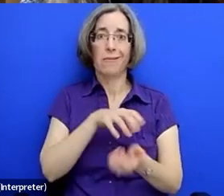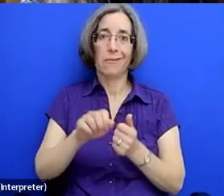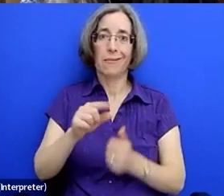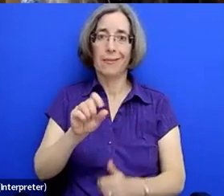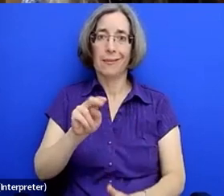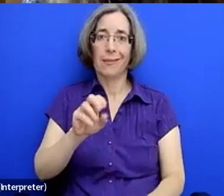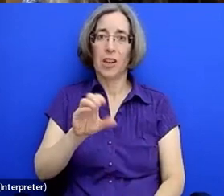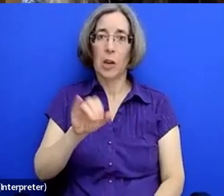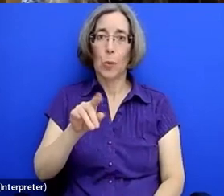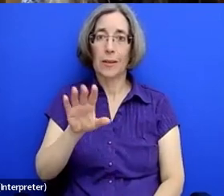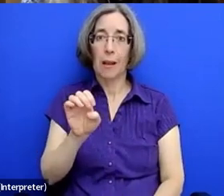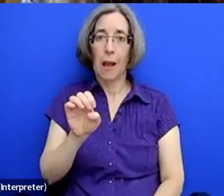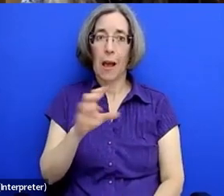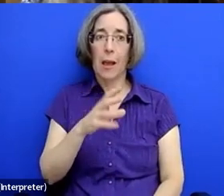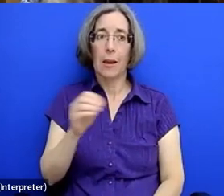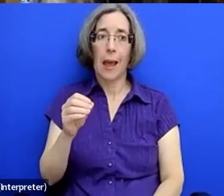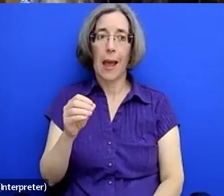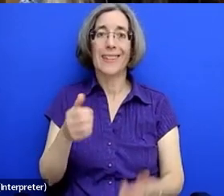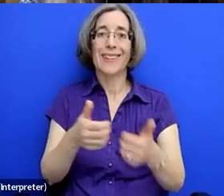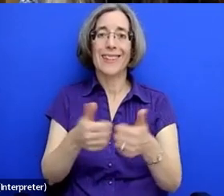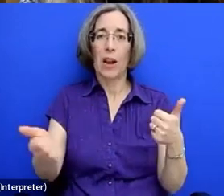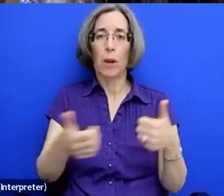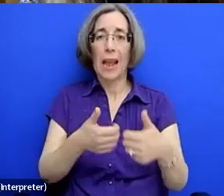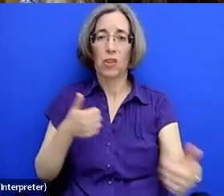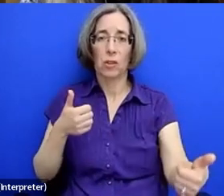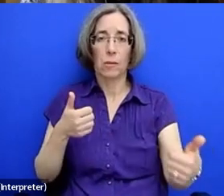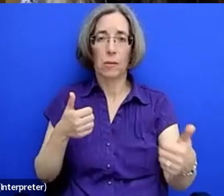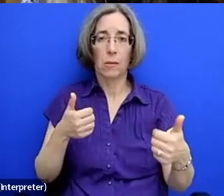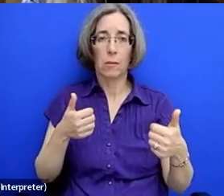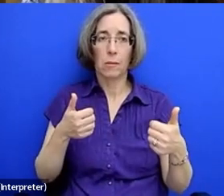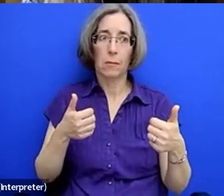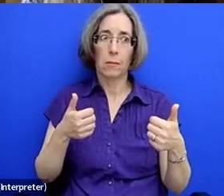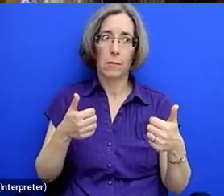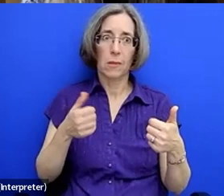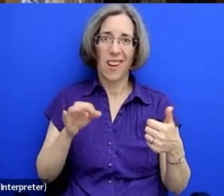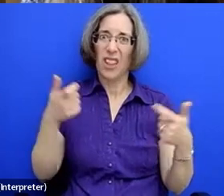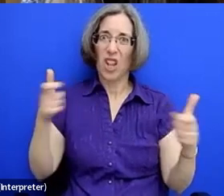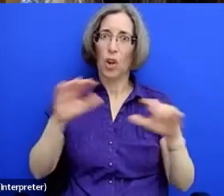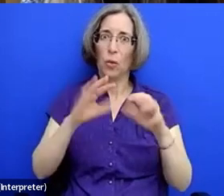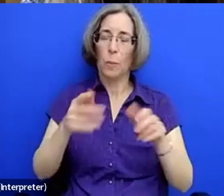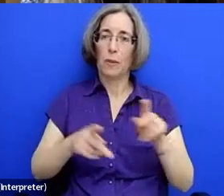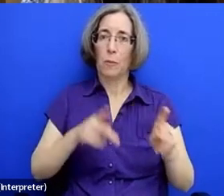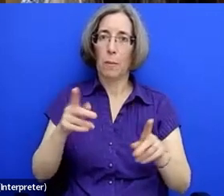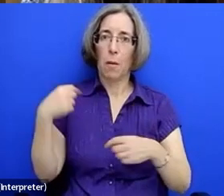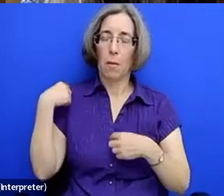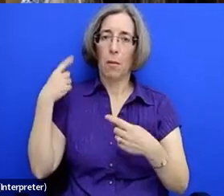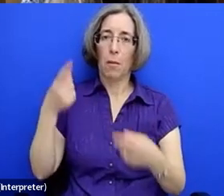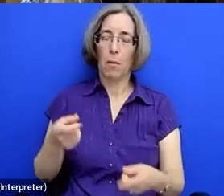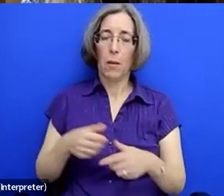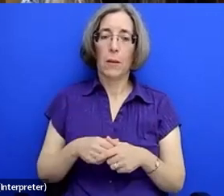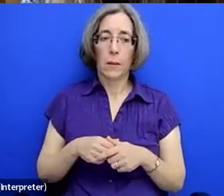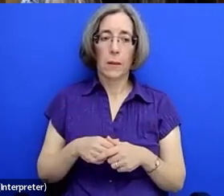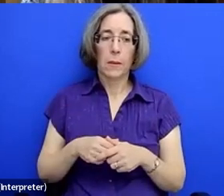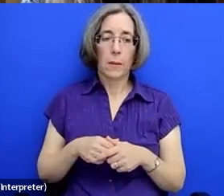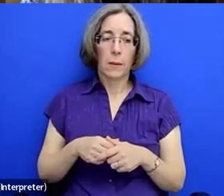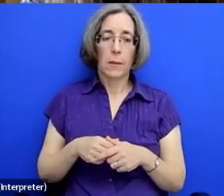and segregation of large groups of individuals. And I think that there's a lot